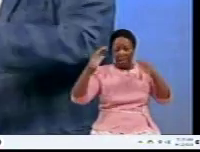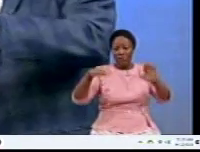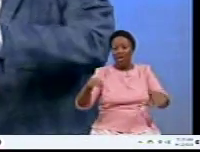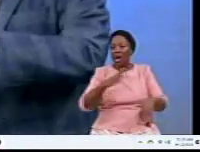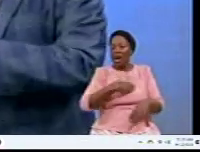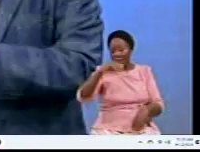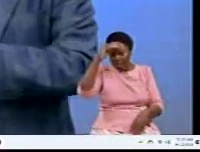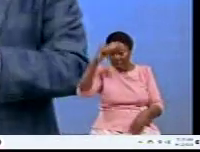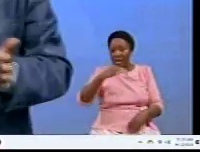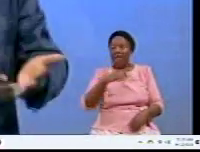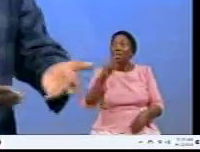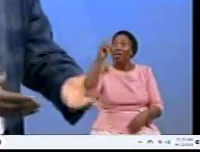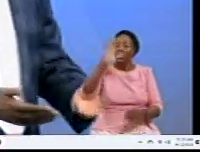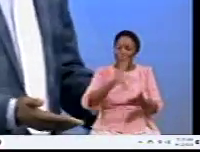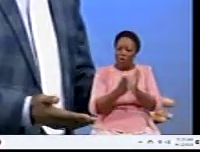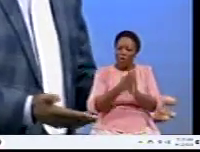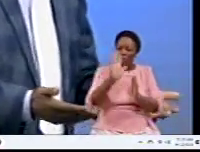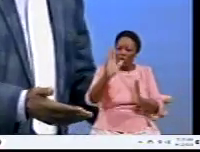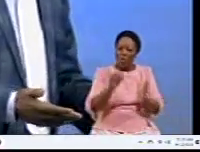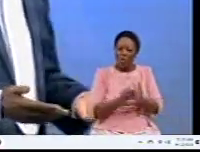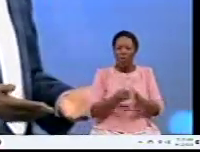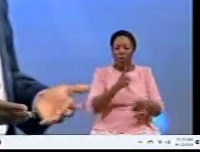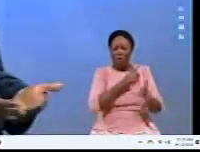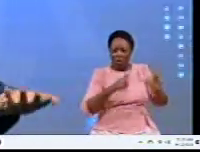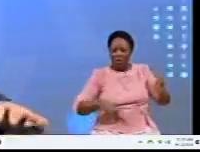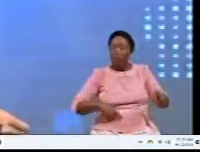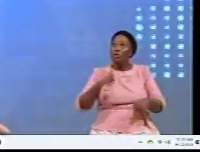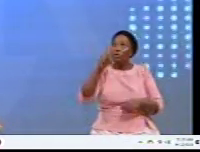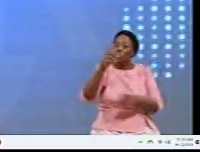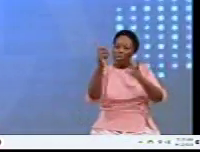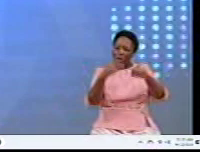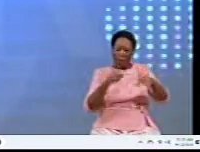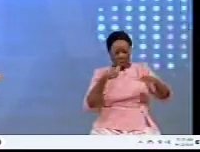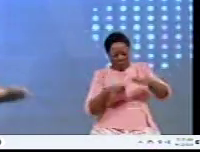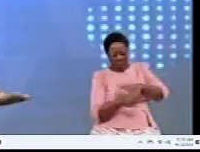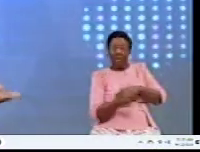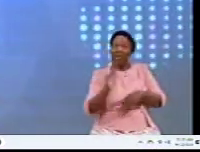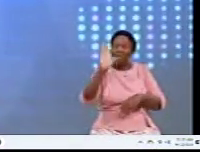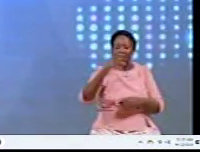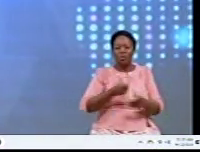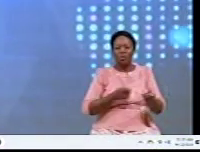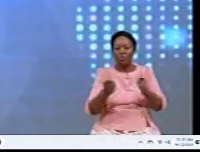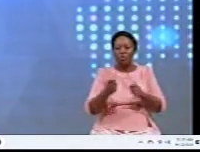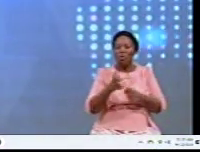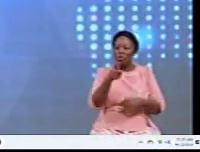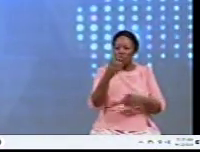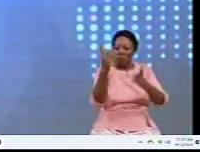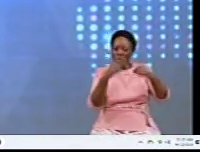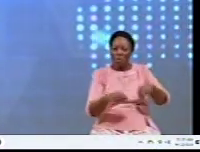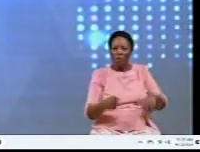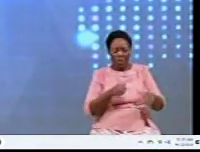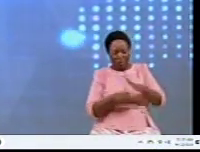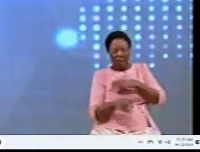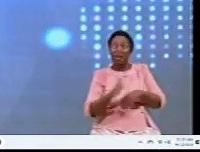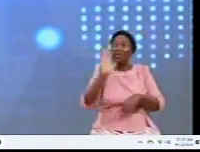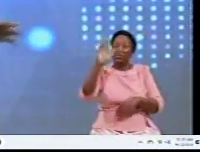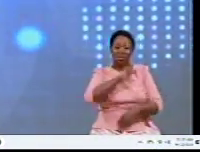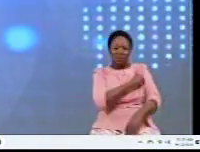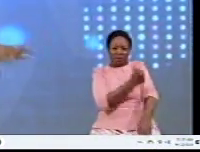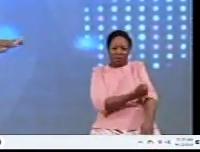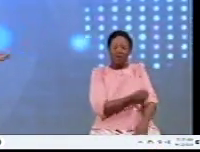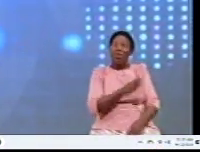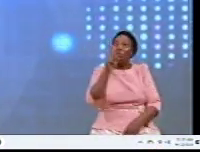He becomes your Lord. You come under his control. You come under his authority. You